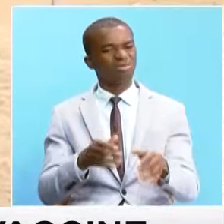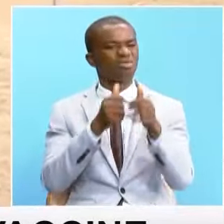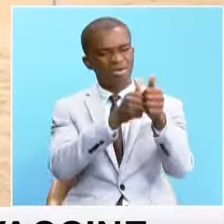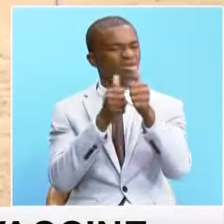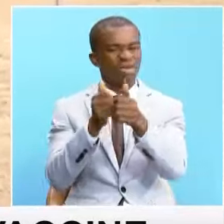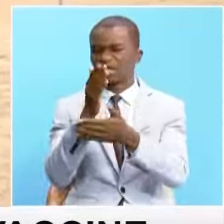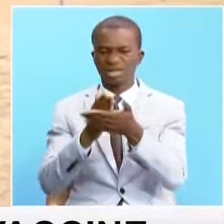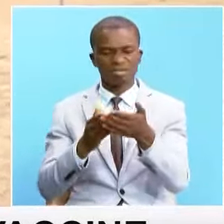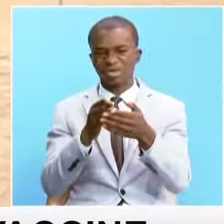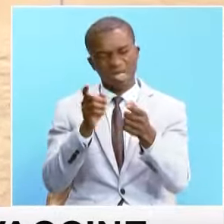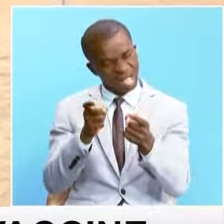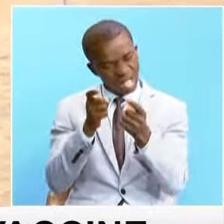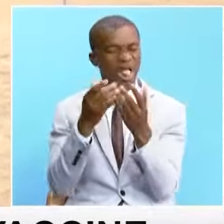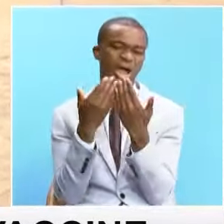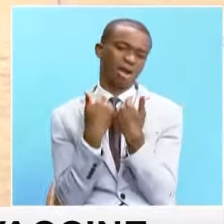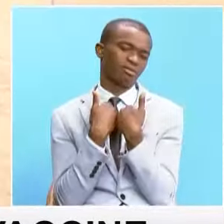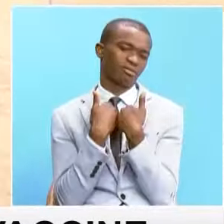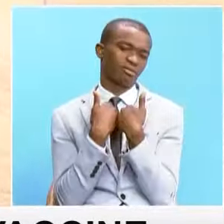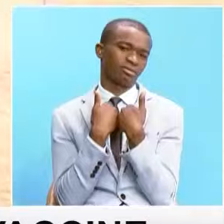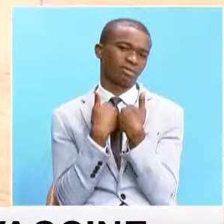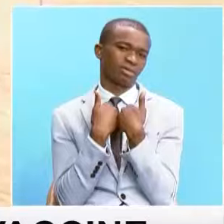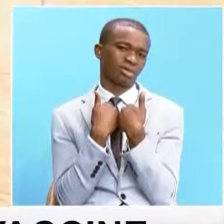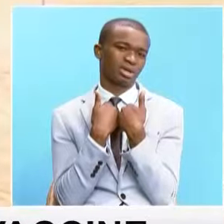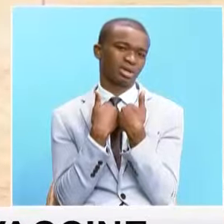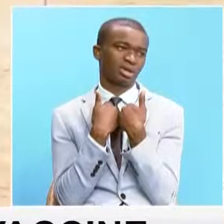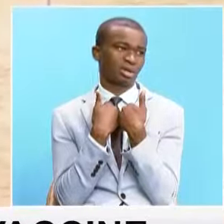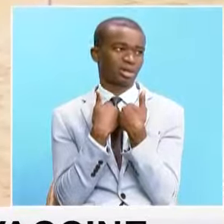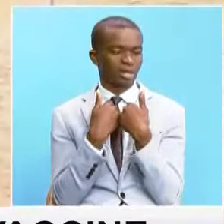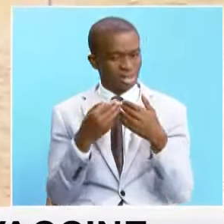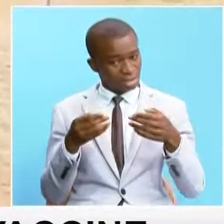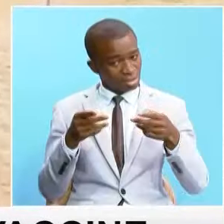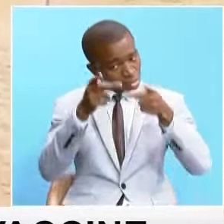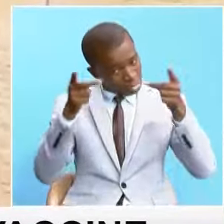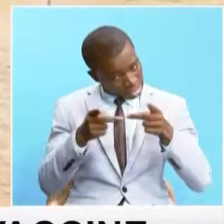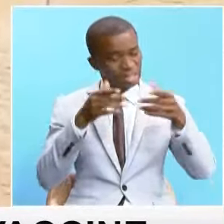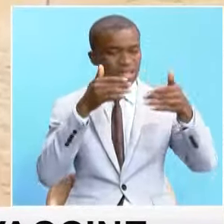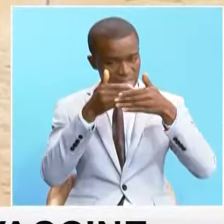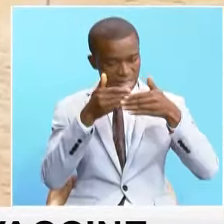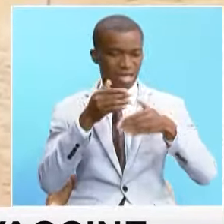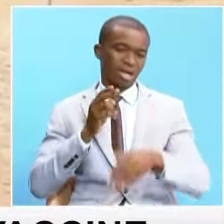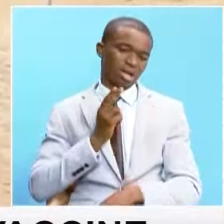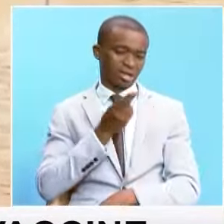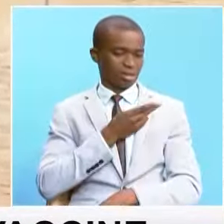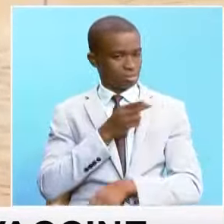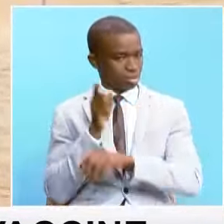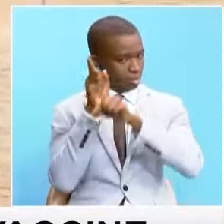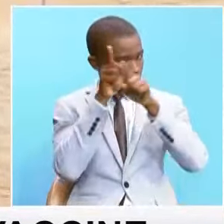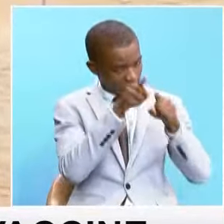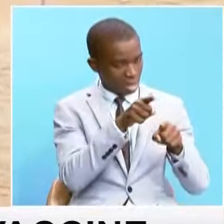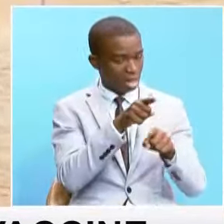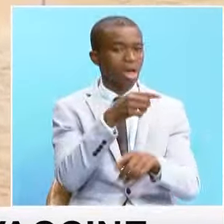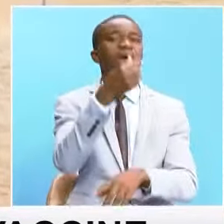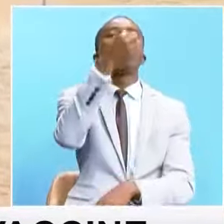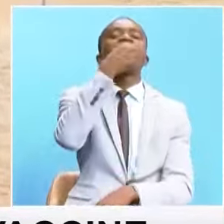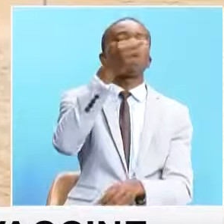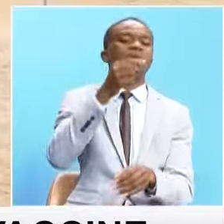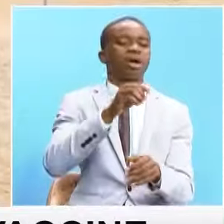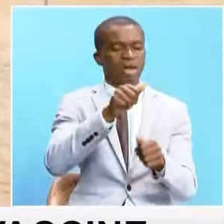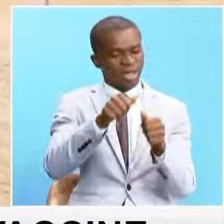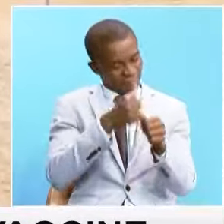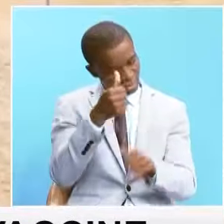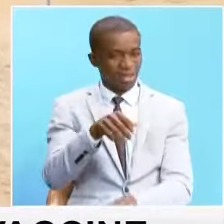children. But at least here in nearby villages, we are able to give each and every child. All